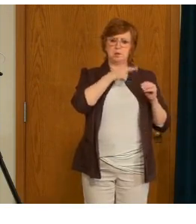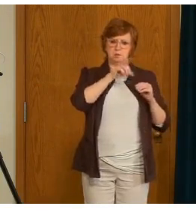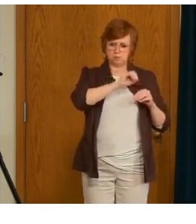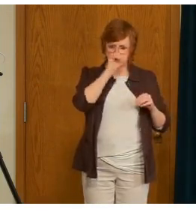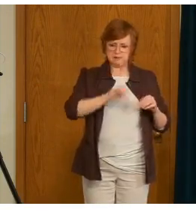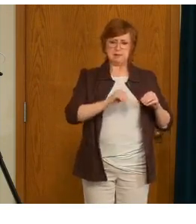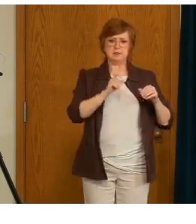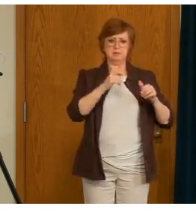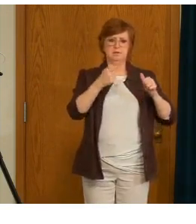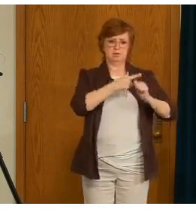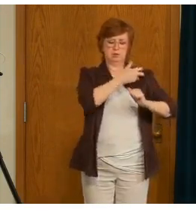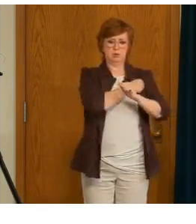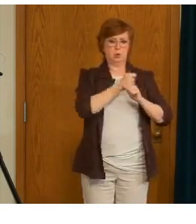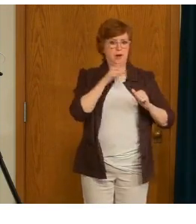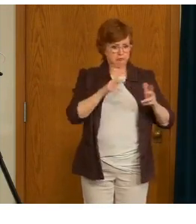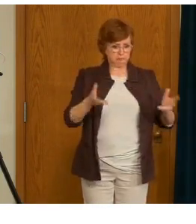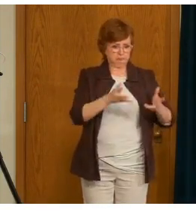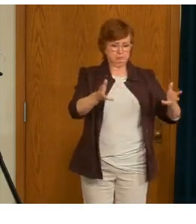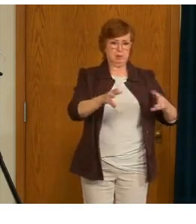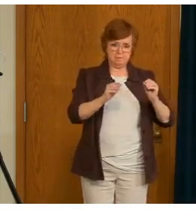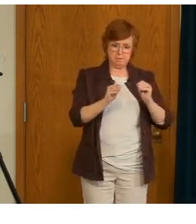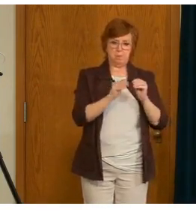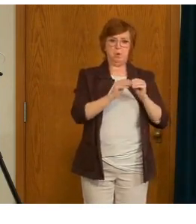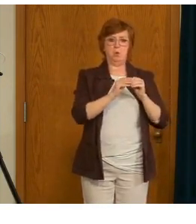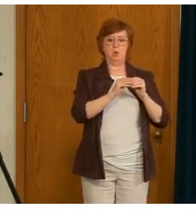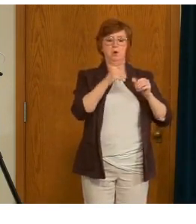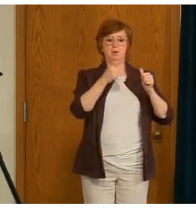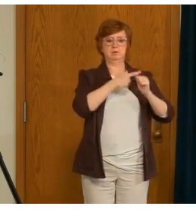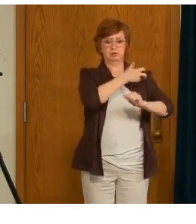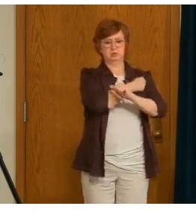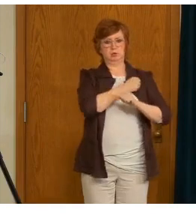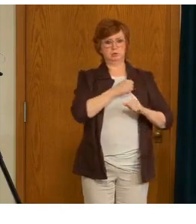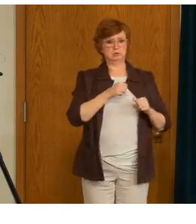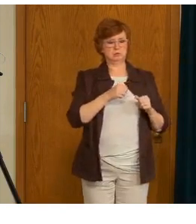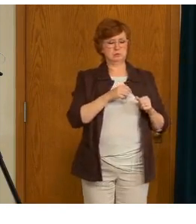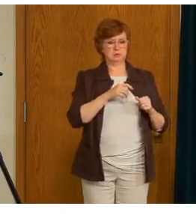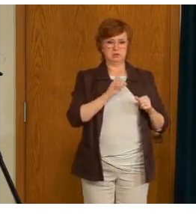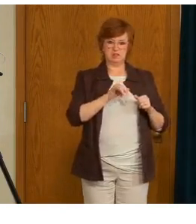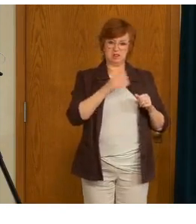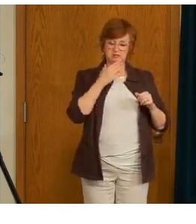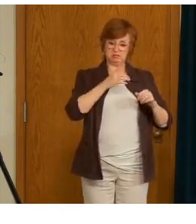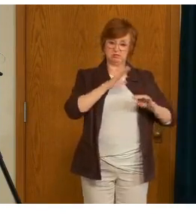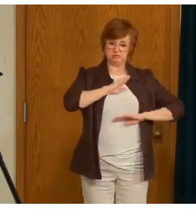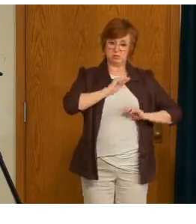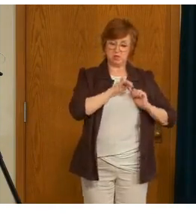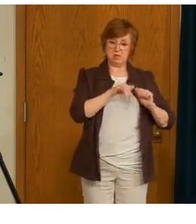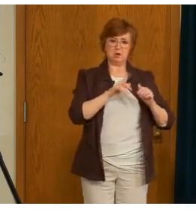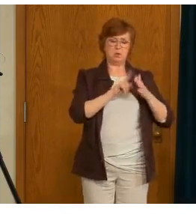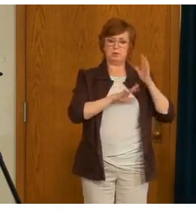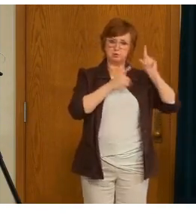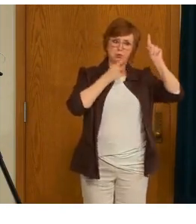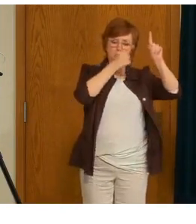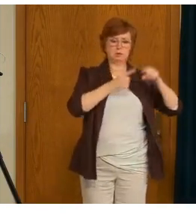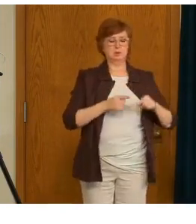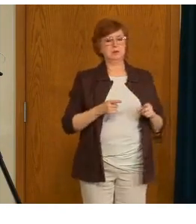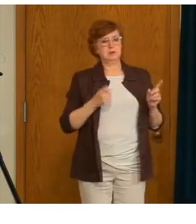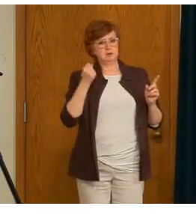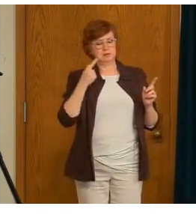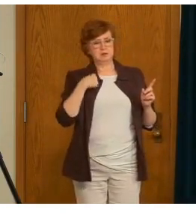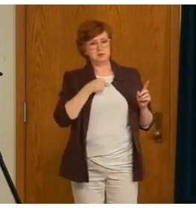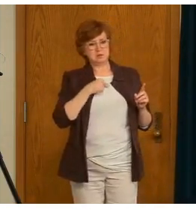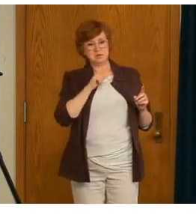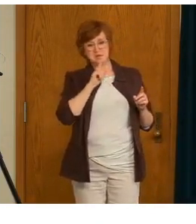increase our efforts to get people out to get a first dose? Maybe I'll start on that. I think, ultimately we would like to have everybody